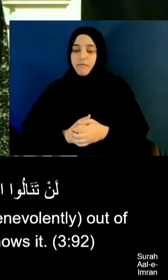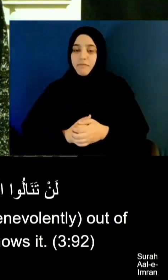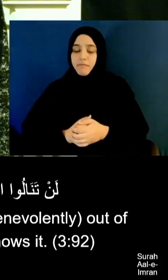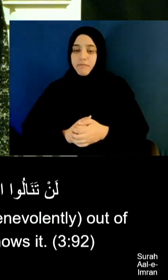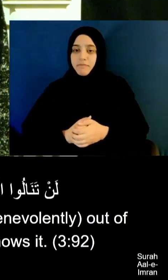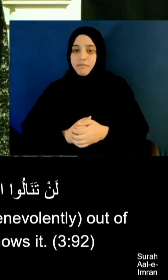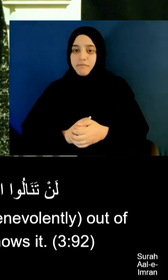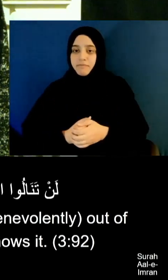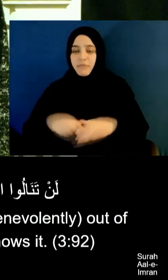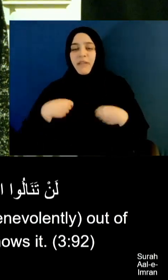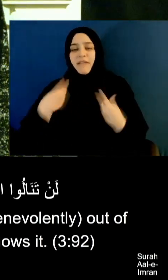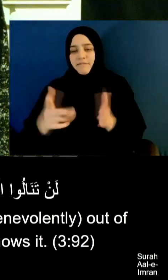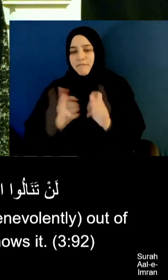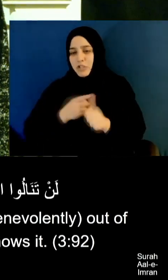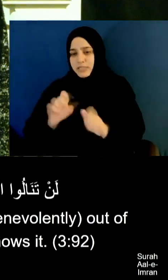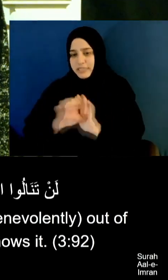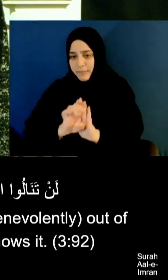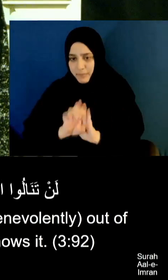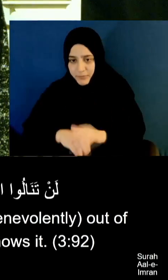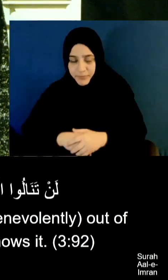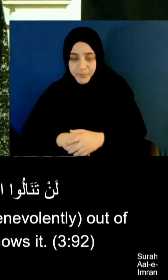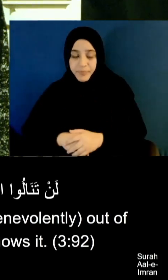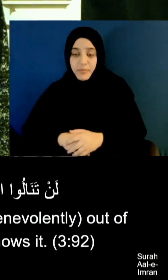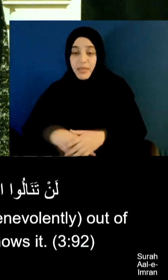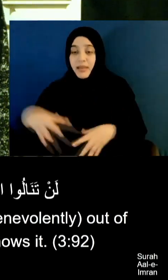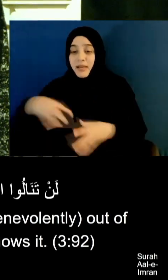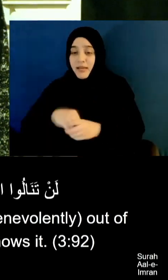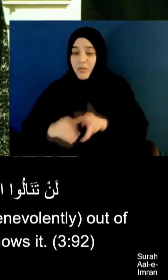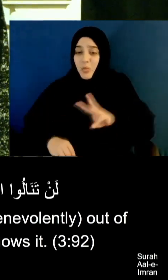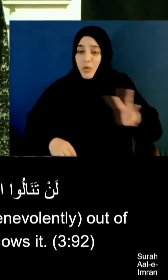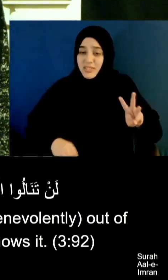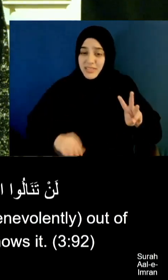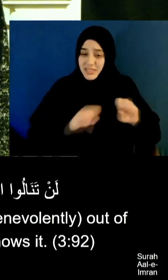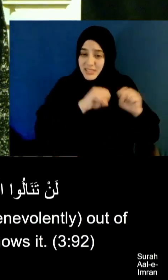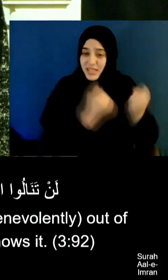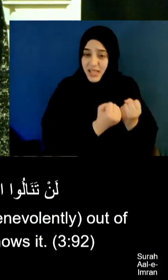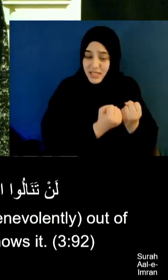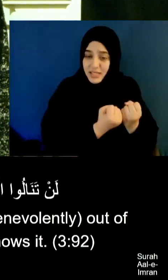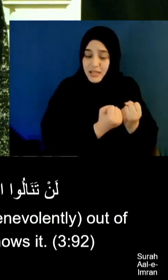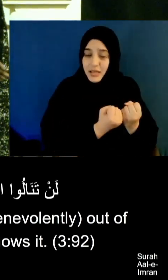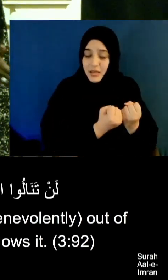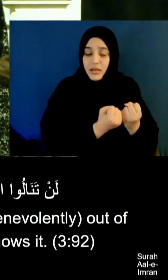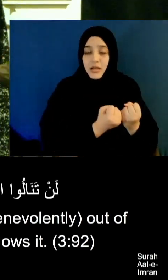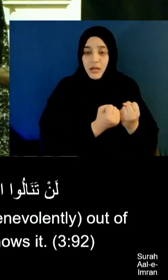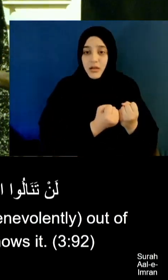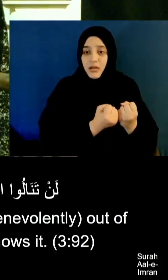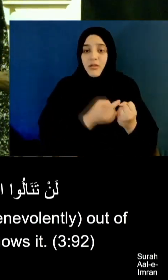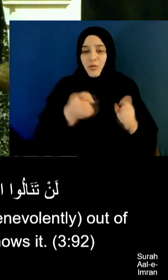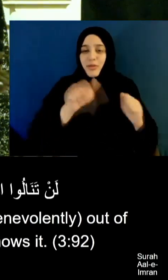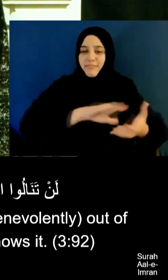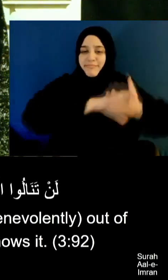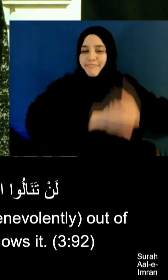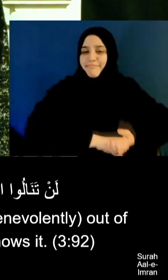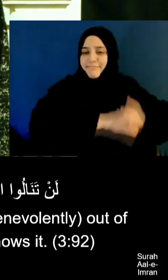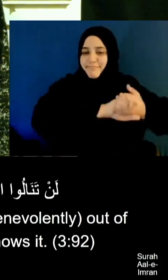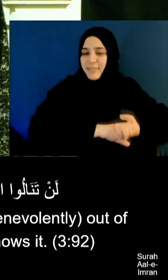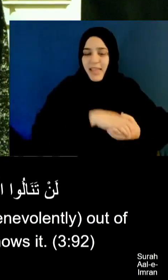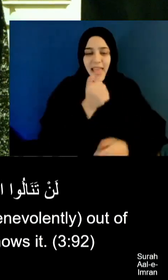First example, in the Western society, you're free to shake anybody's hand.